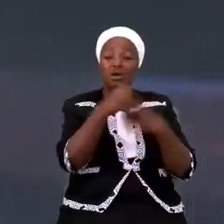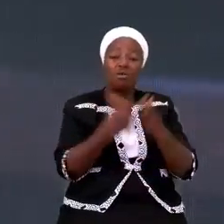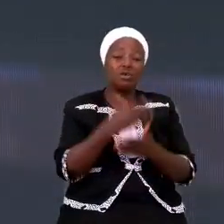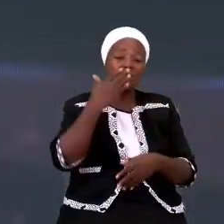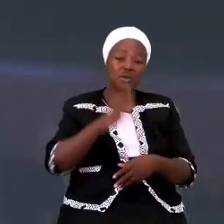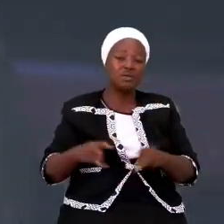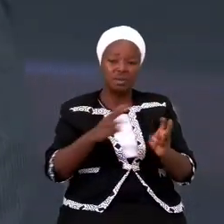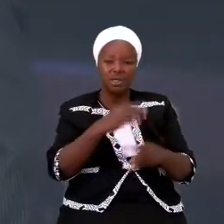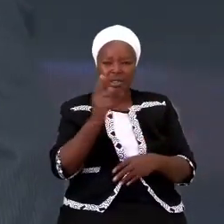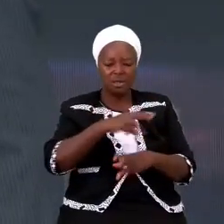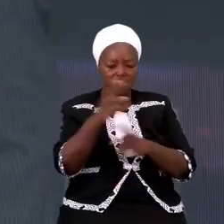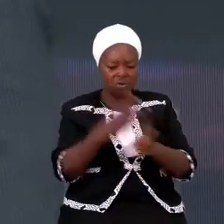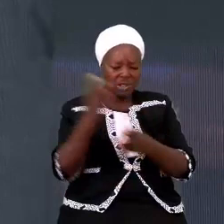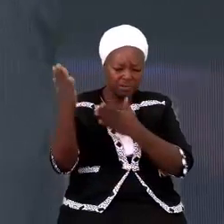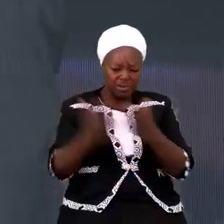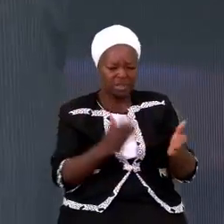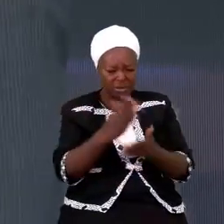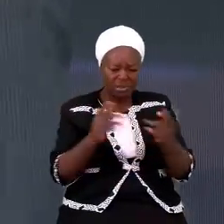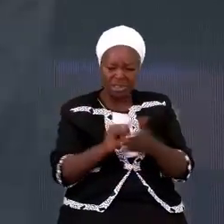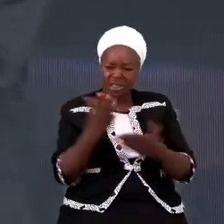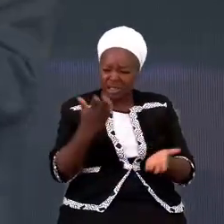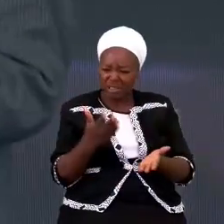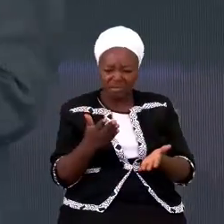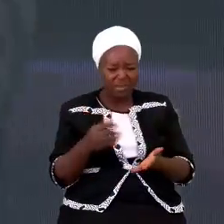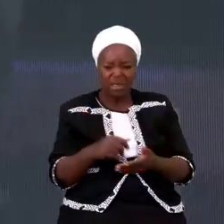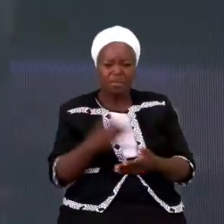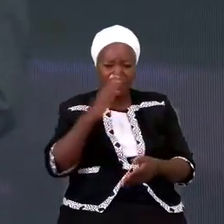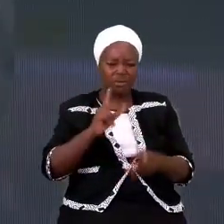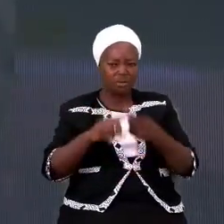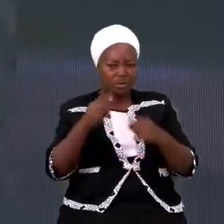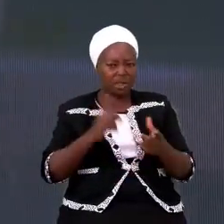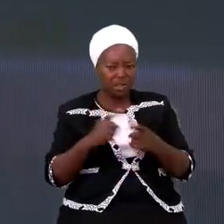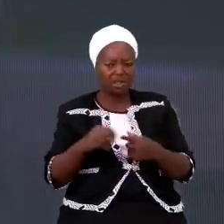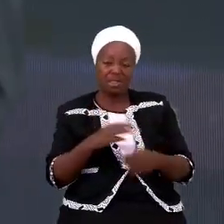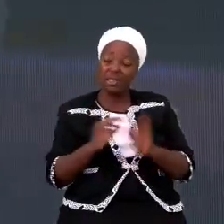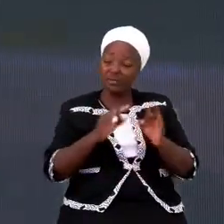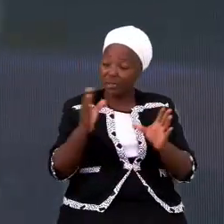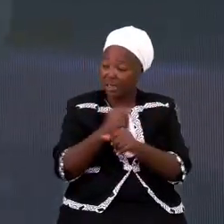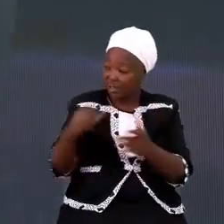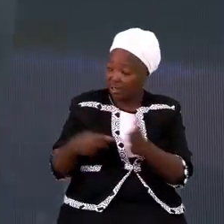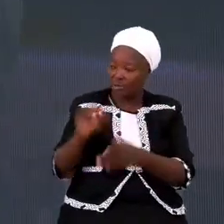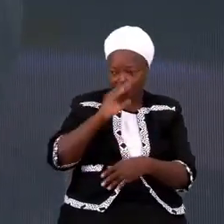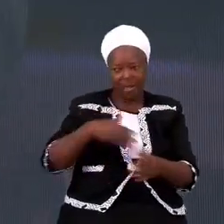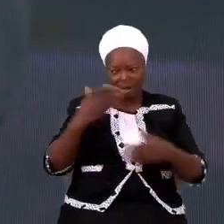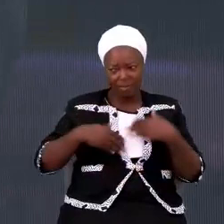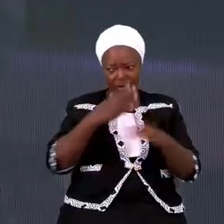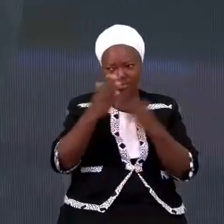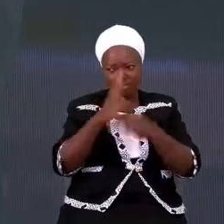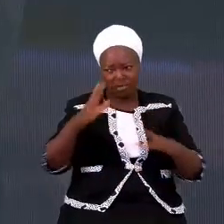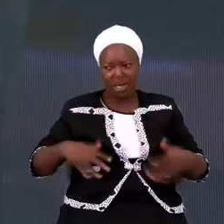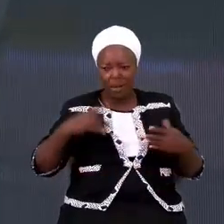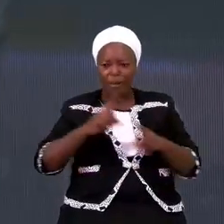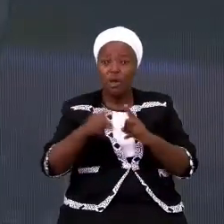be happy, young woman. I hate every false way. The people who are saved and the people who